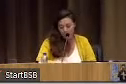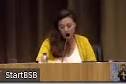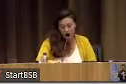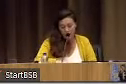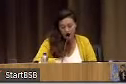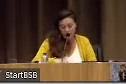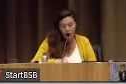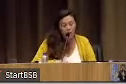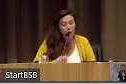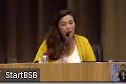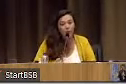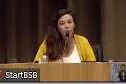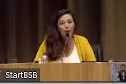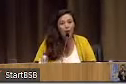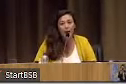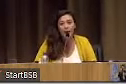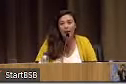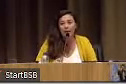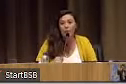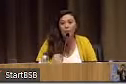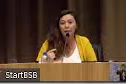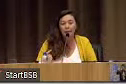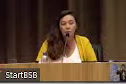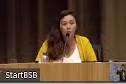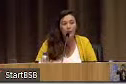And my time's up.